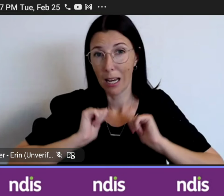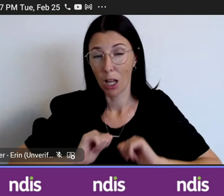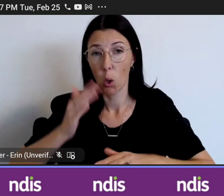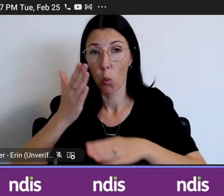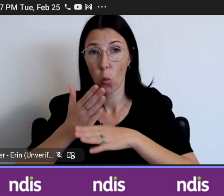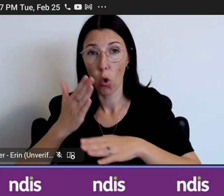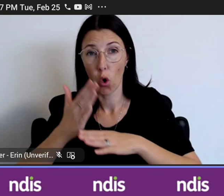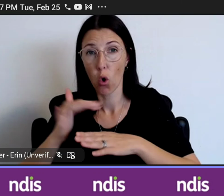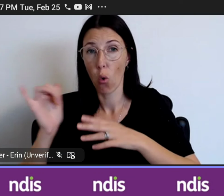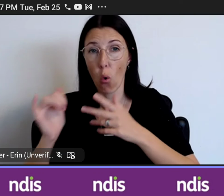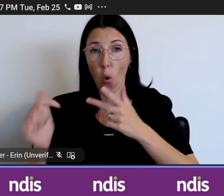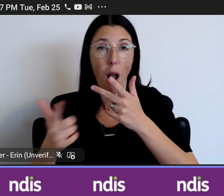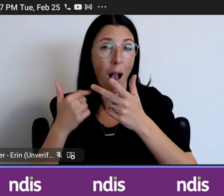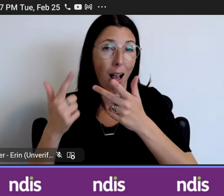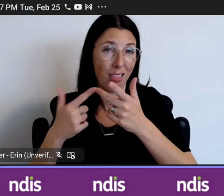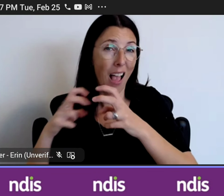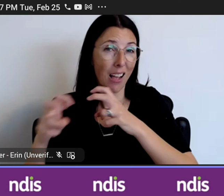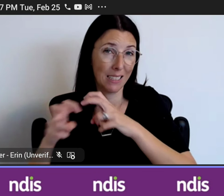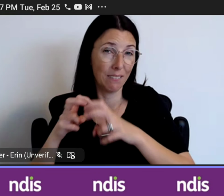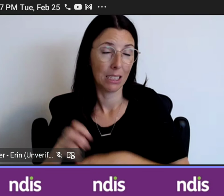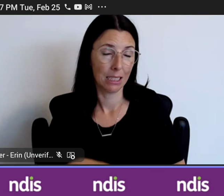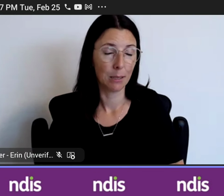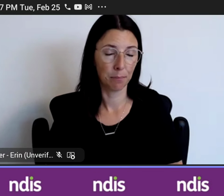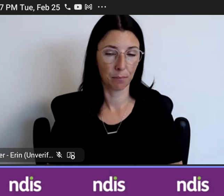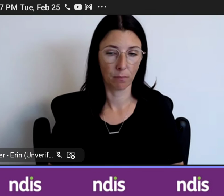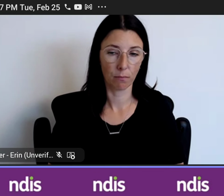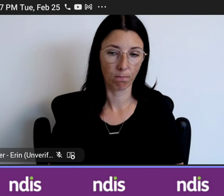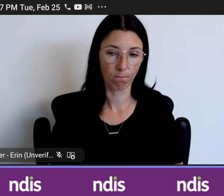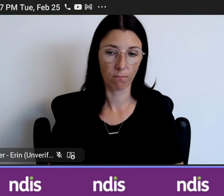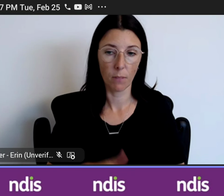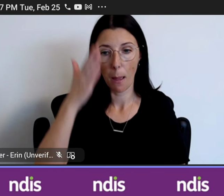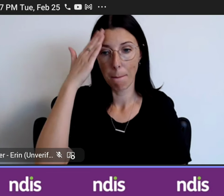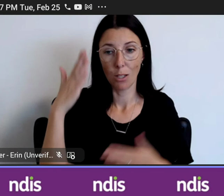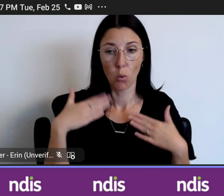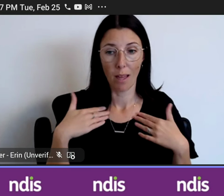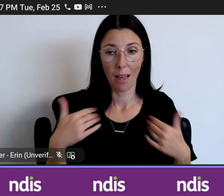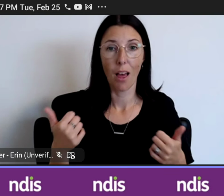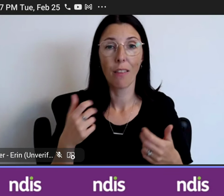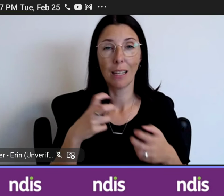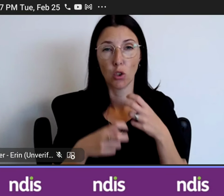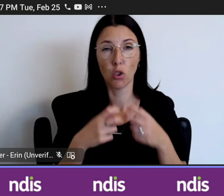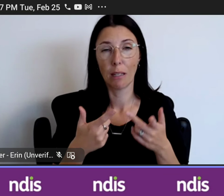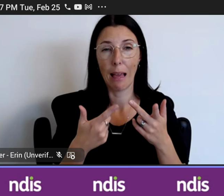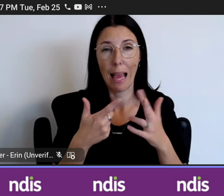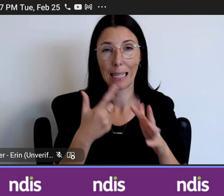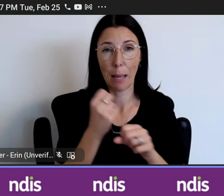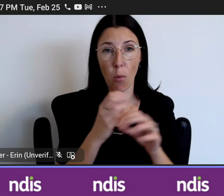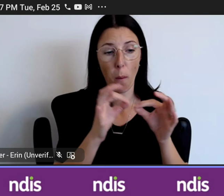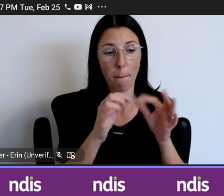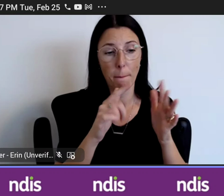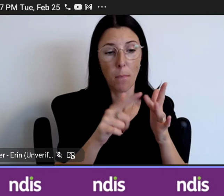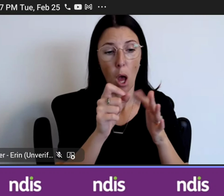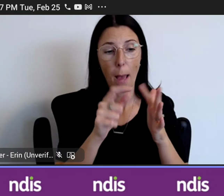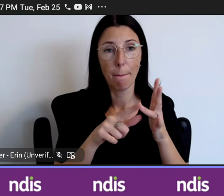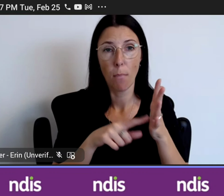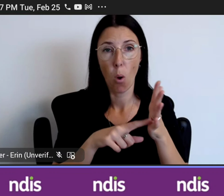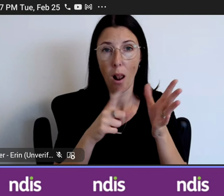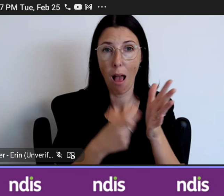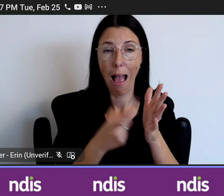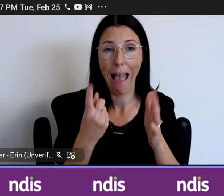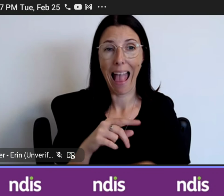other community-based activities. So mental health issues like bipolar and schizophrenia are often linked to